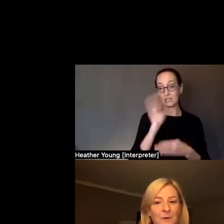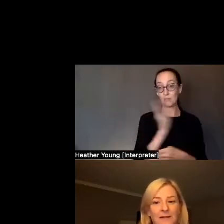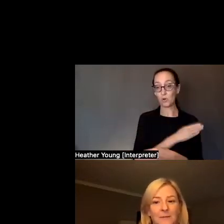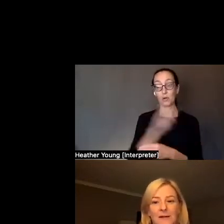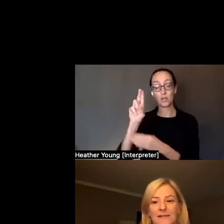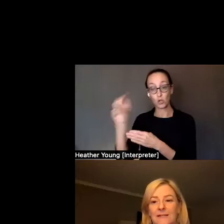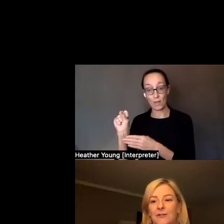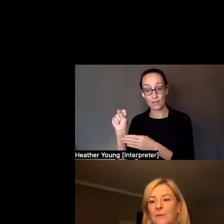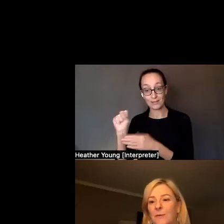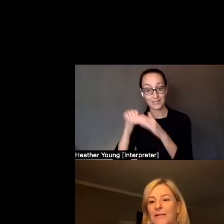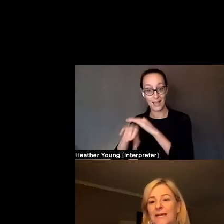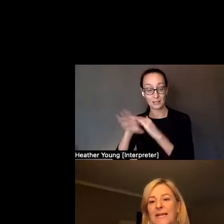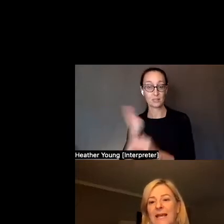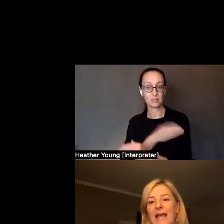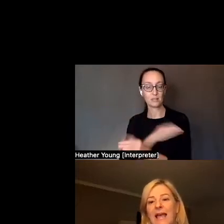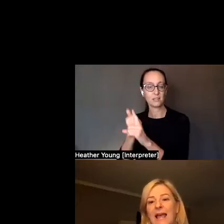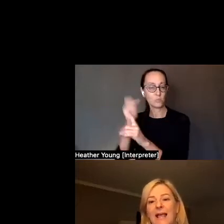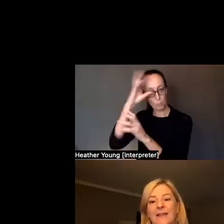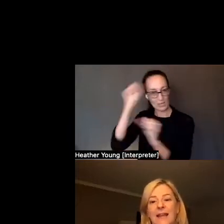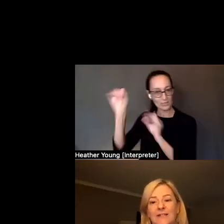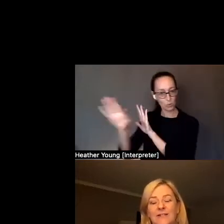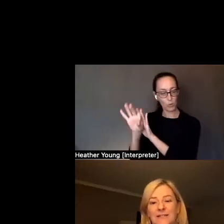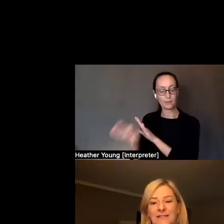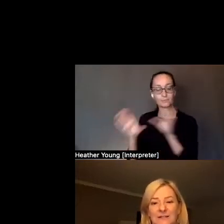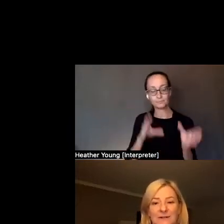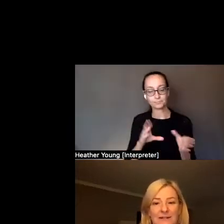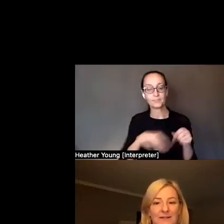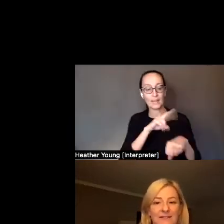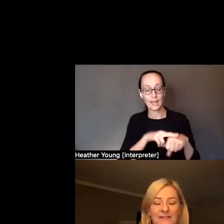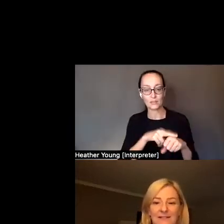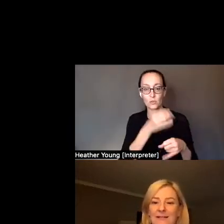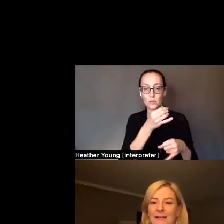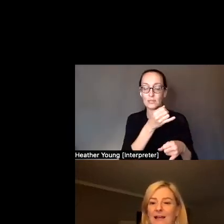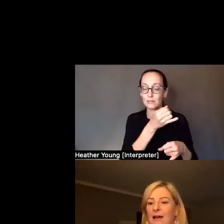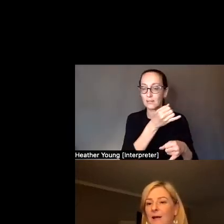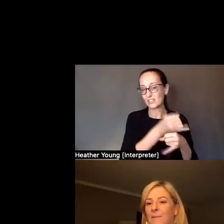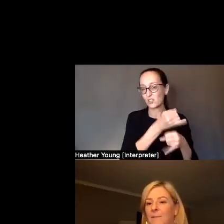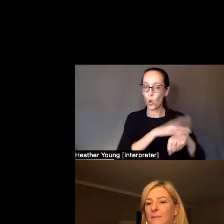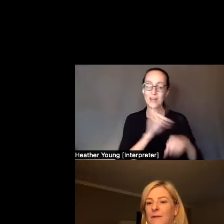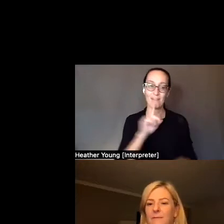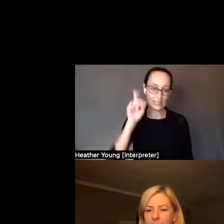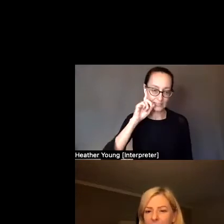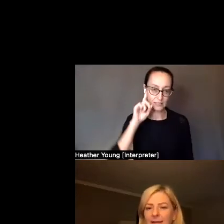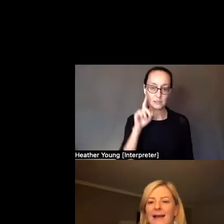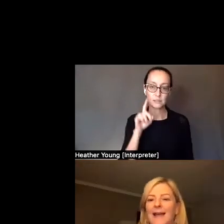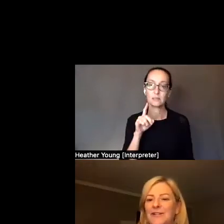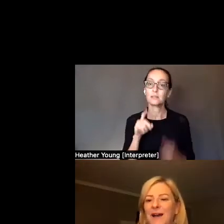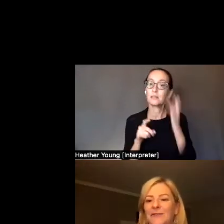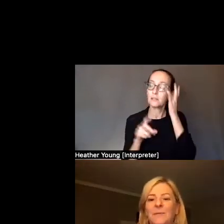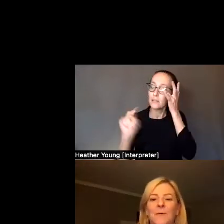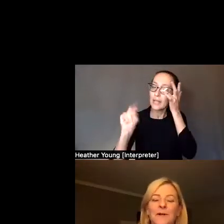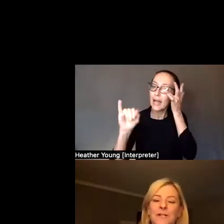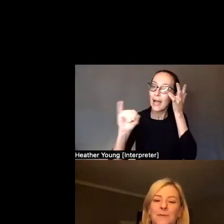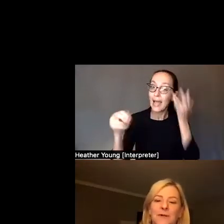Board as a presidential appointee, and the National Institute on Deafness, the NIH